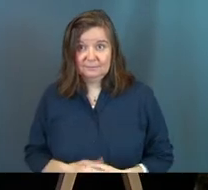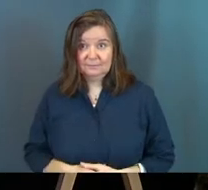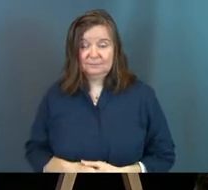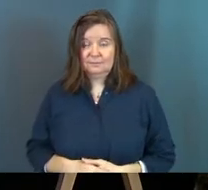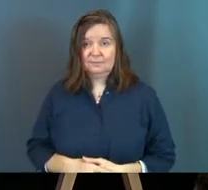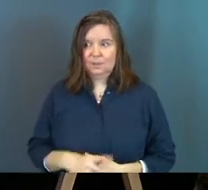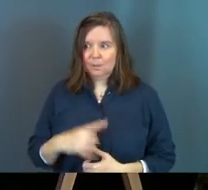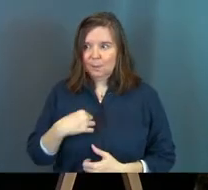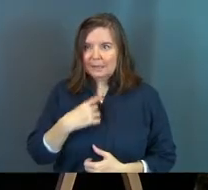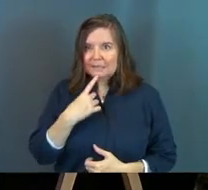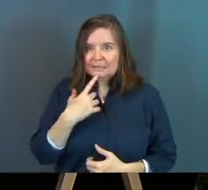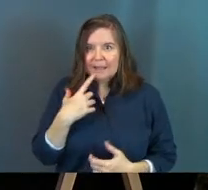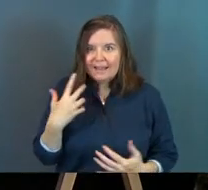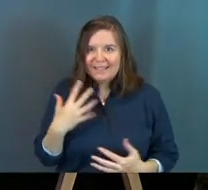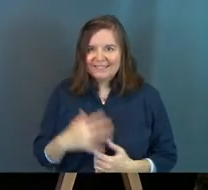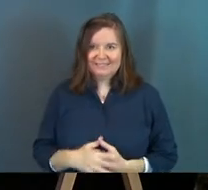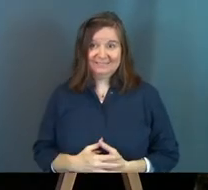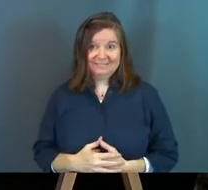What are they going to say?